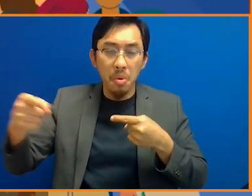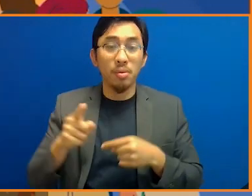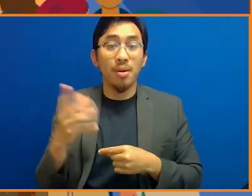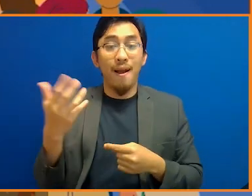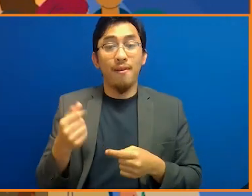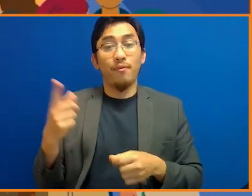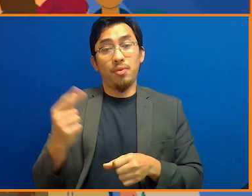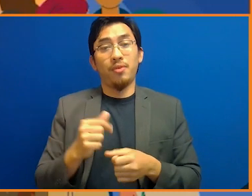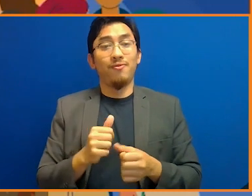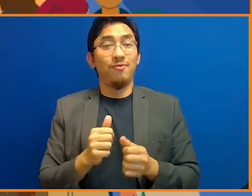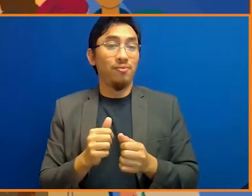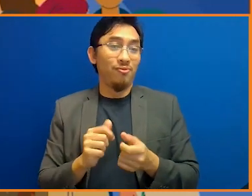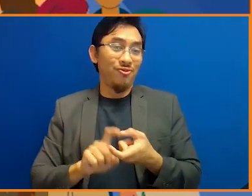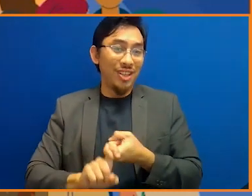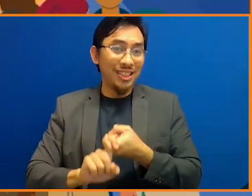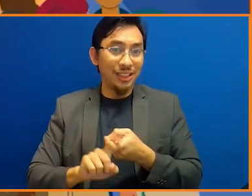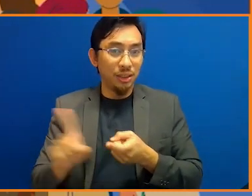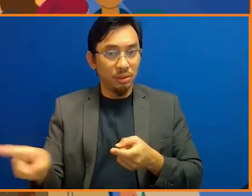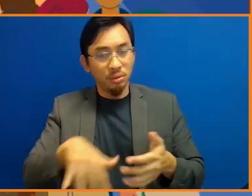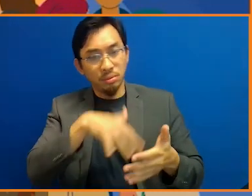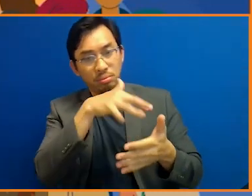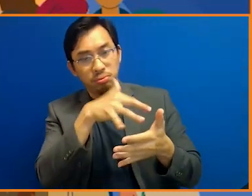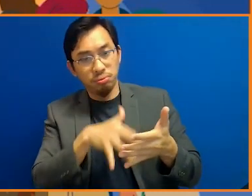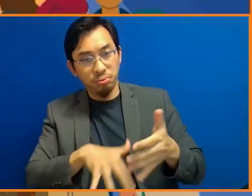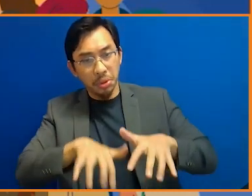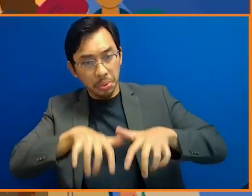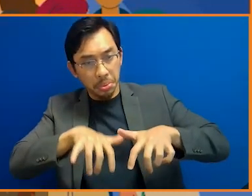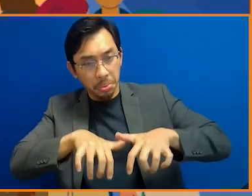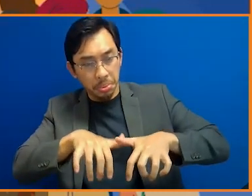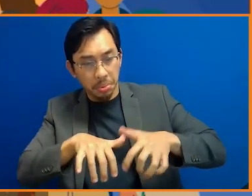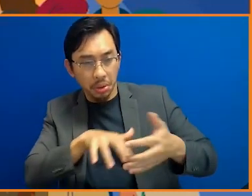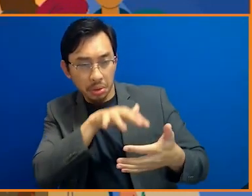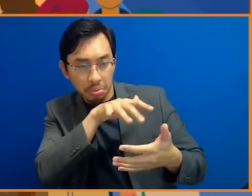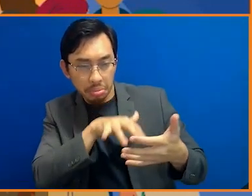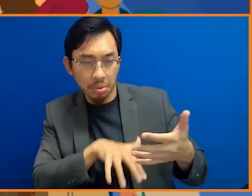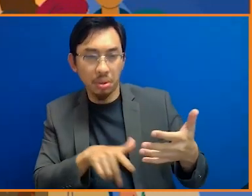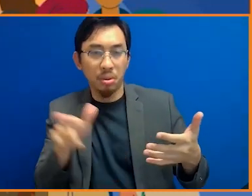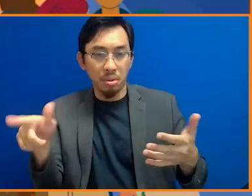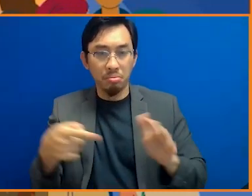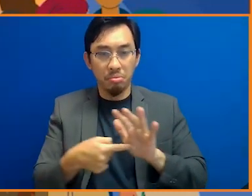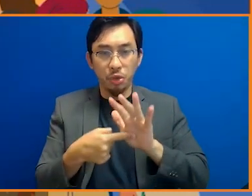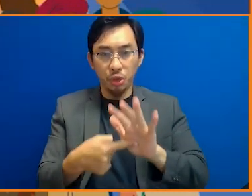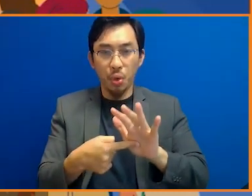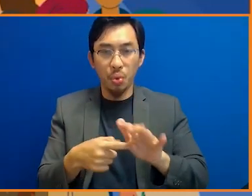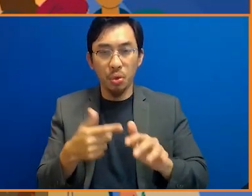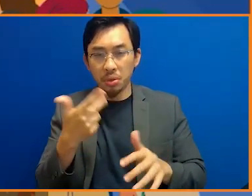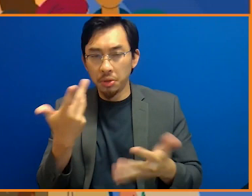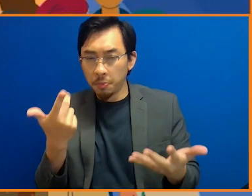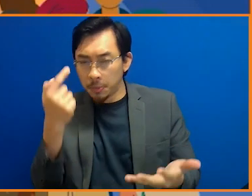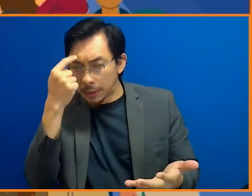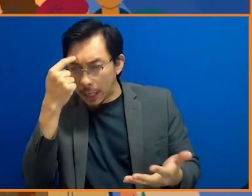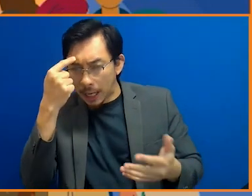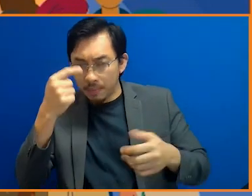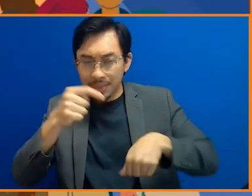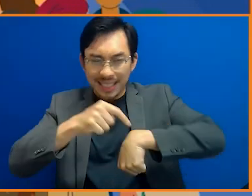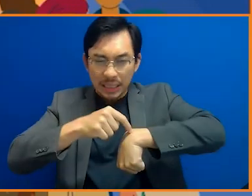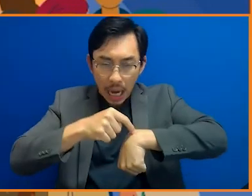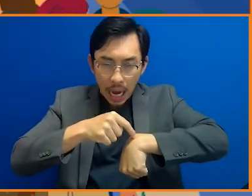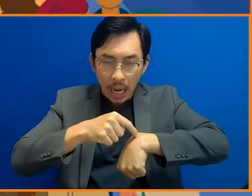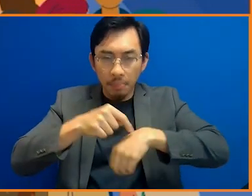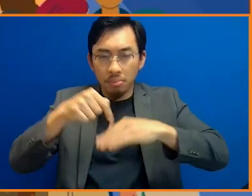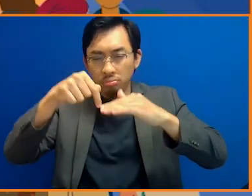this one paper from our colleagues, they show the plot between the expected